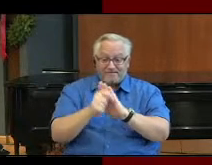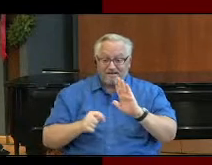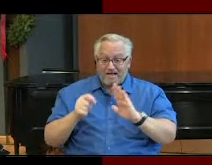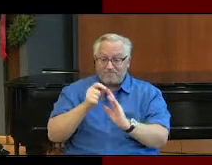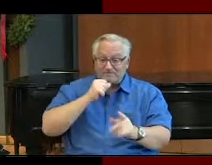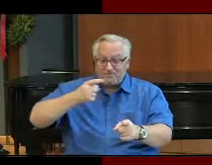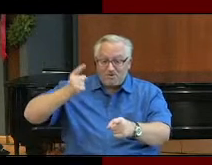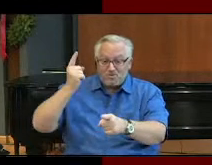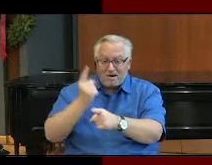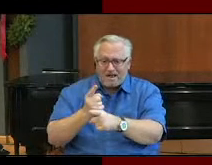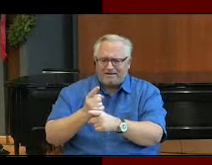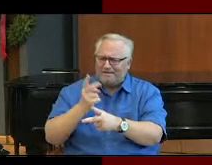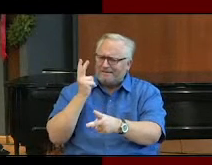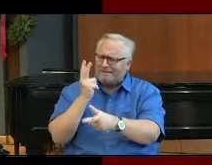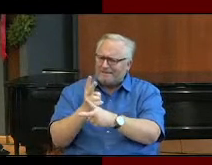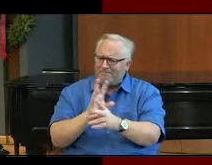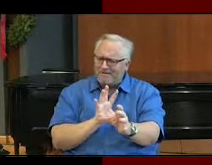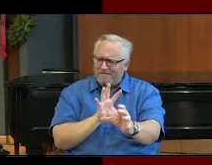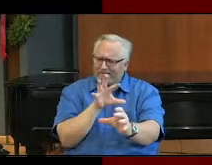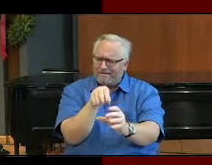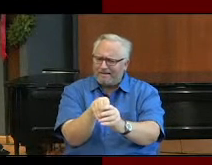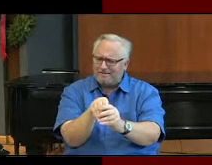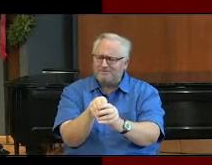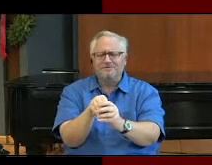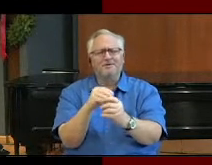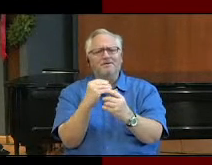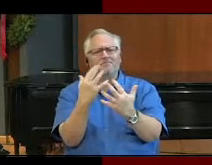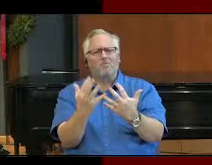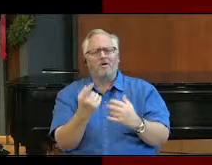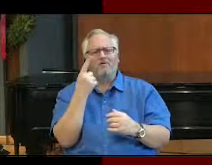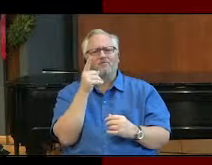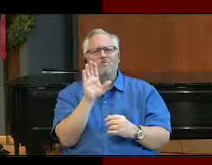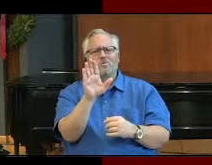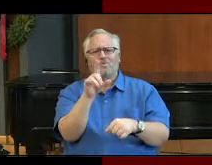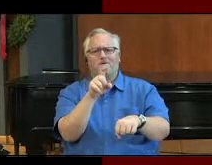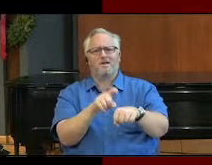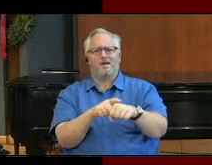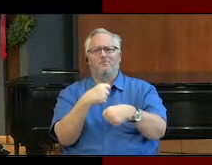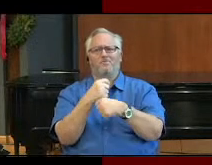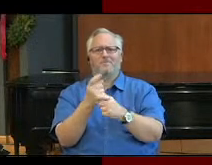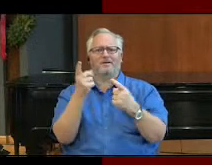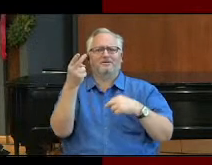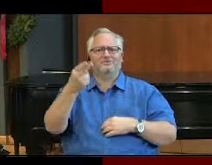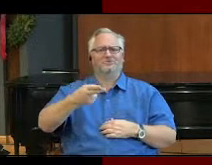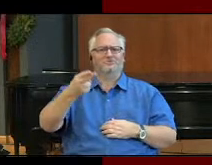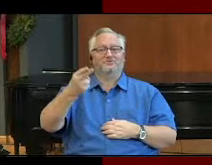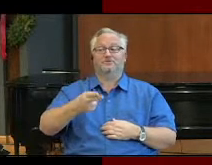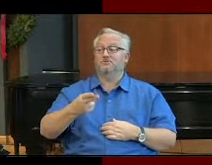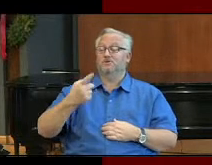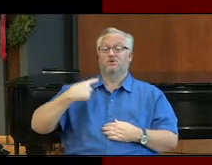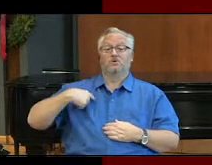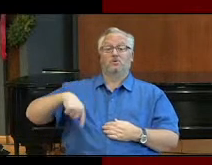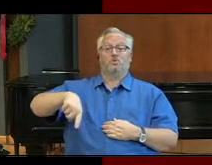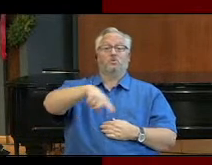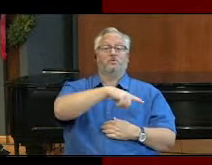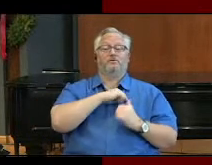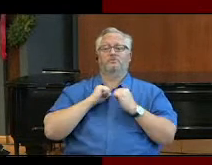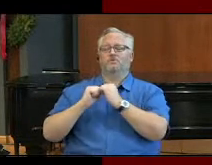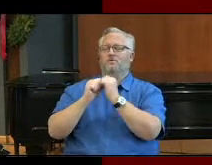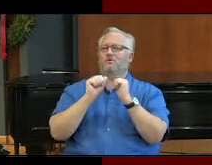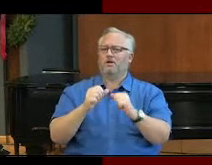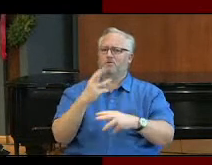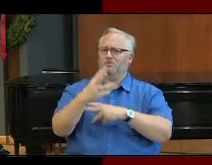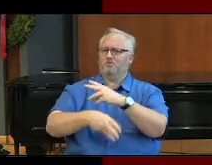staying engaged and be ready for your time when it comes to make history. Together, we can change the world for the